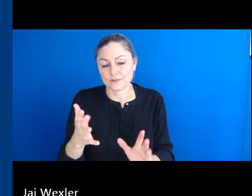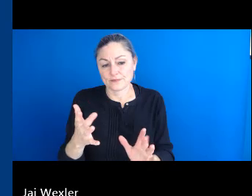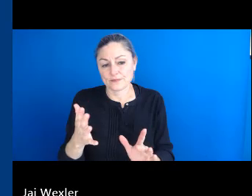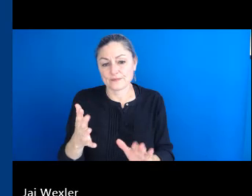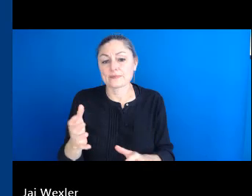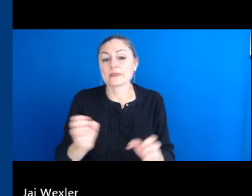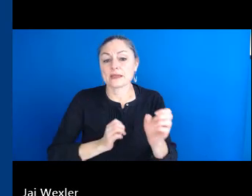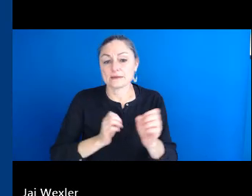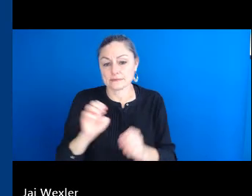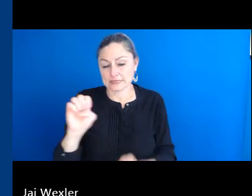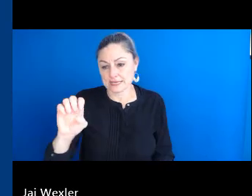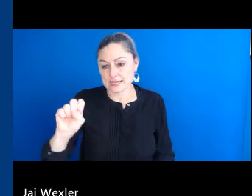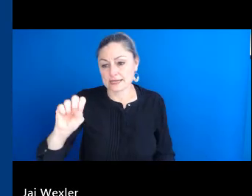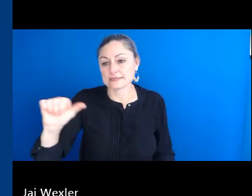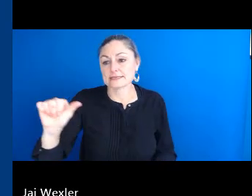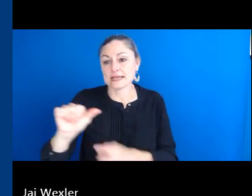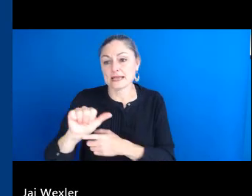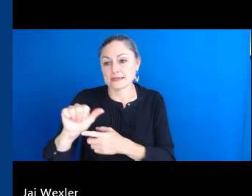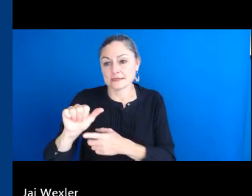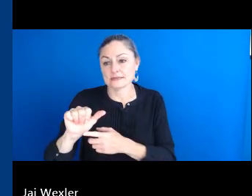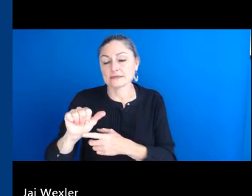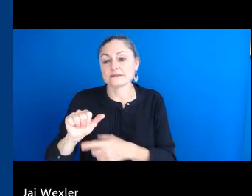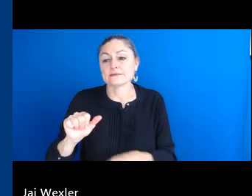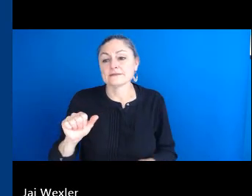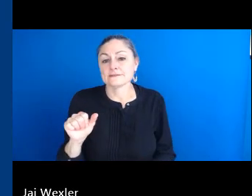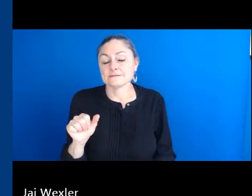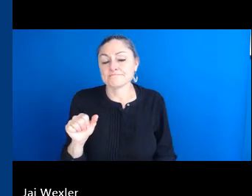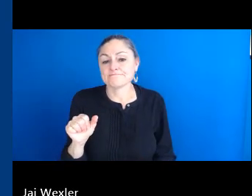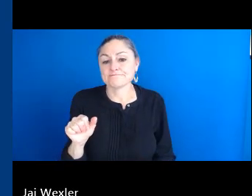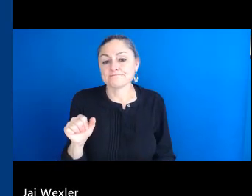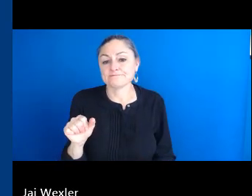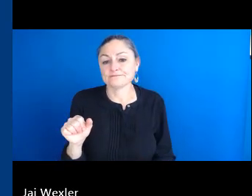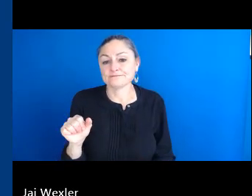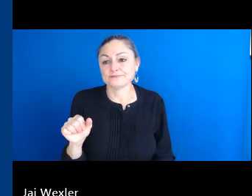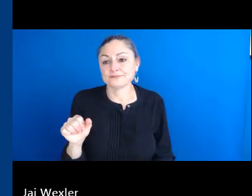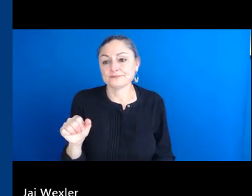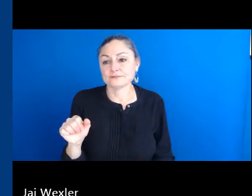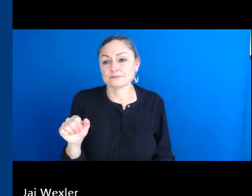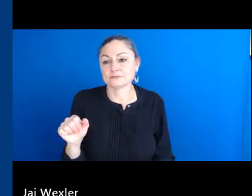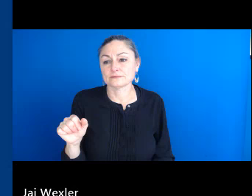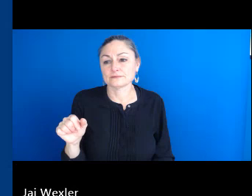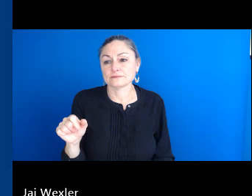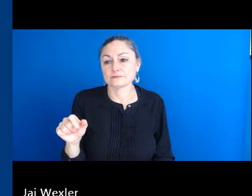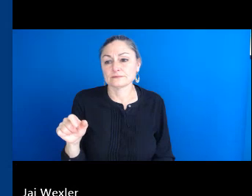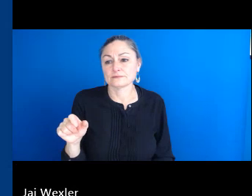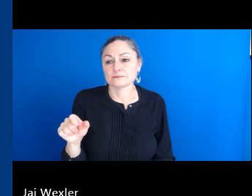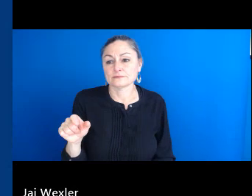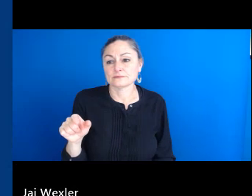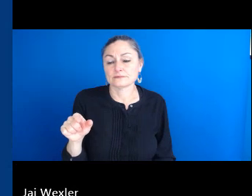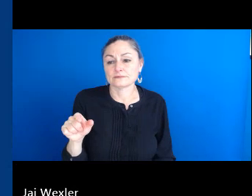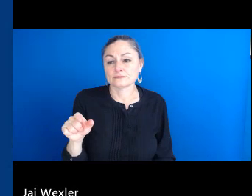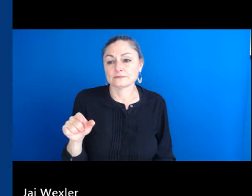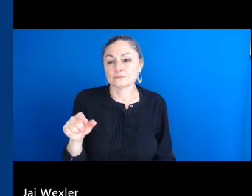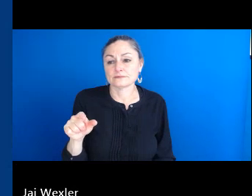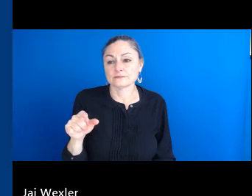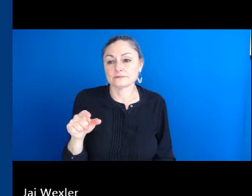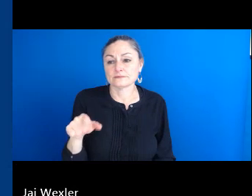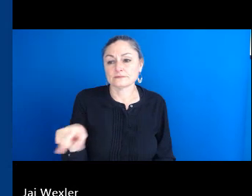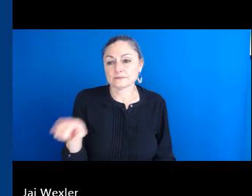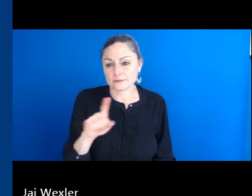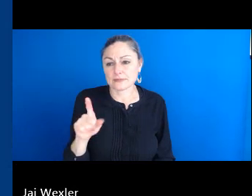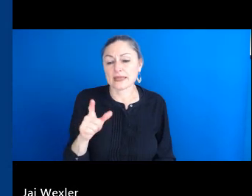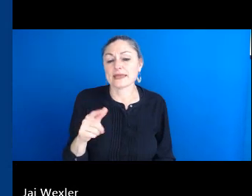emotional support animals, those have rights inside an individual's